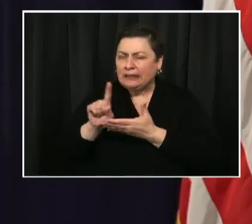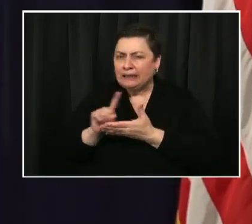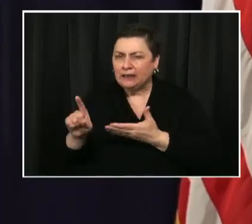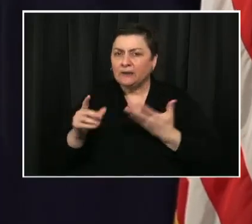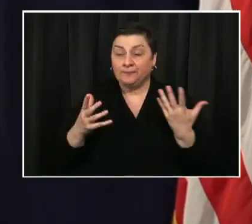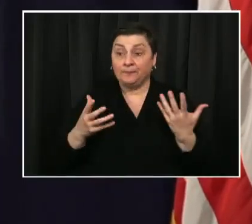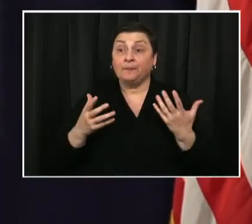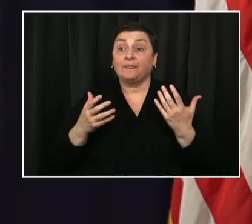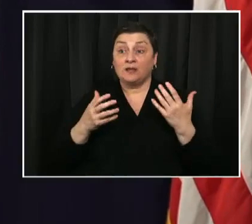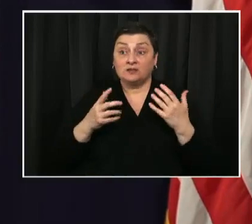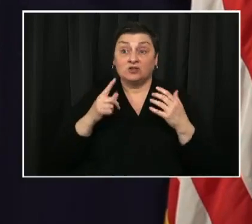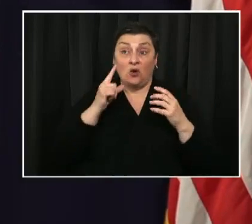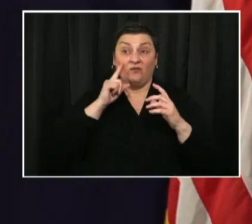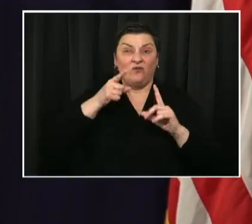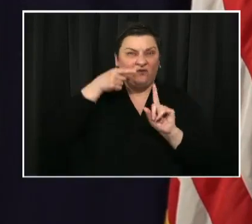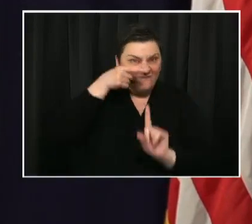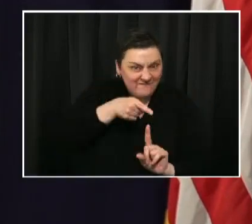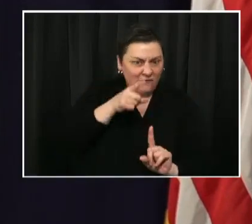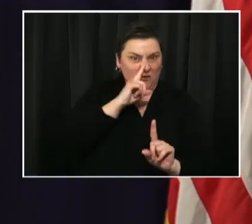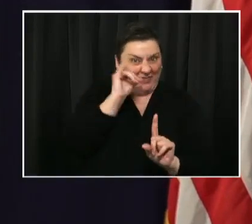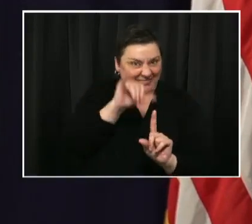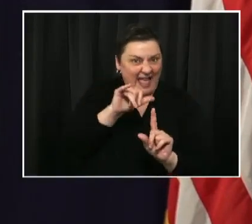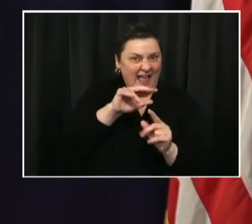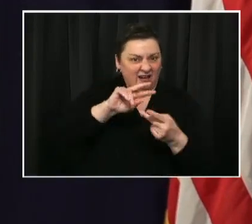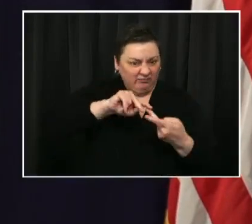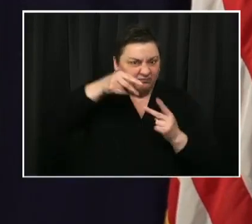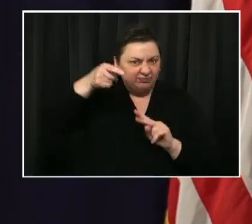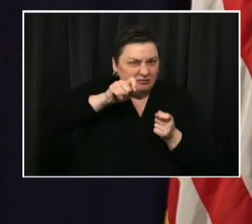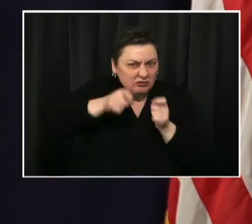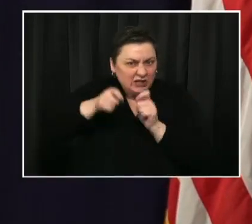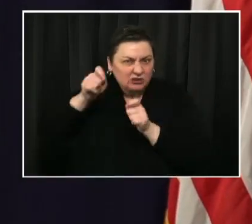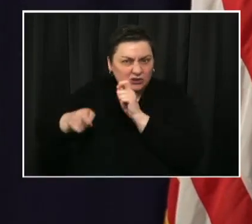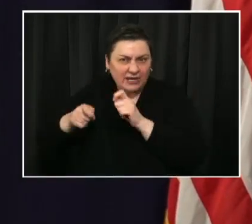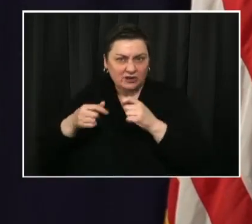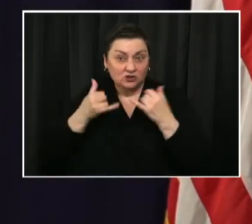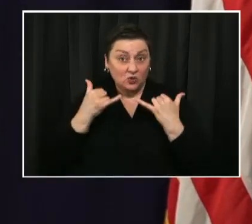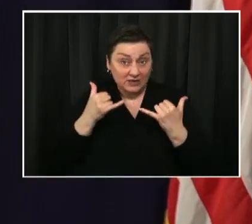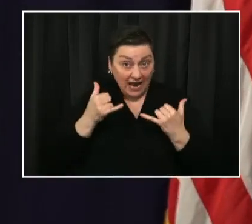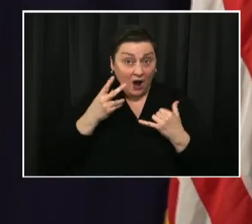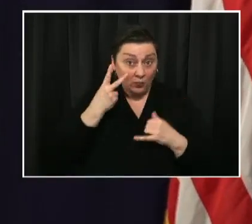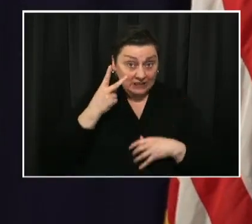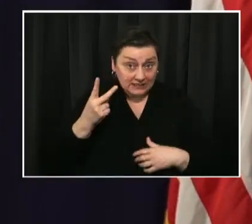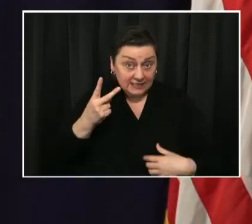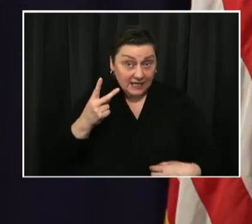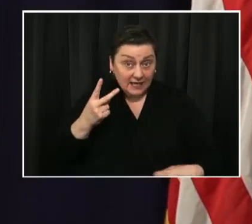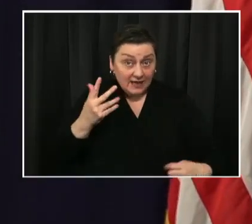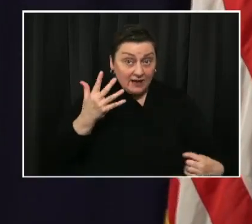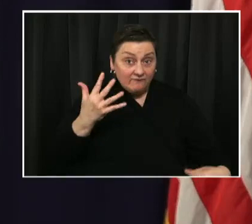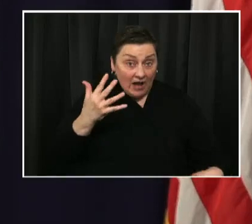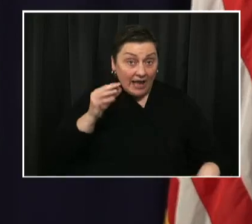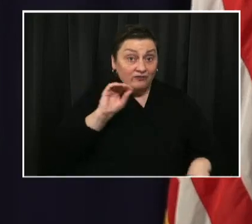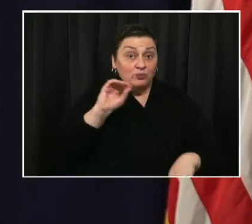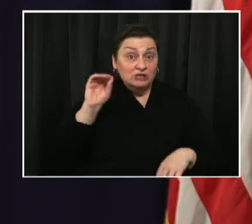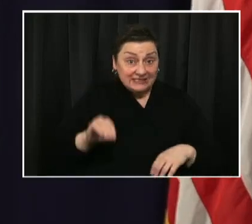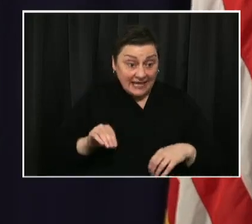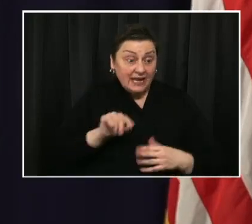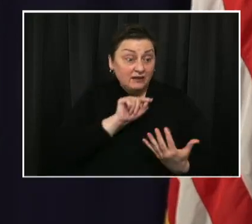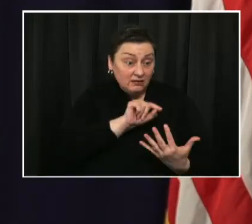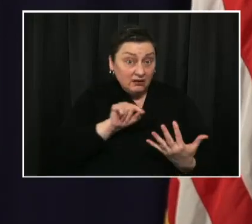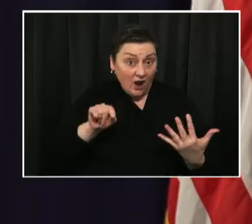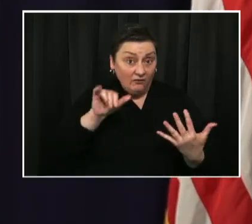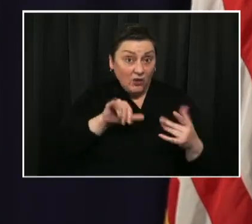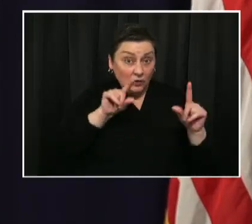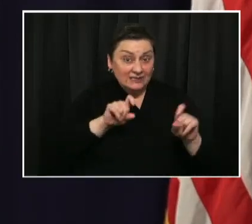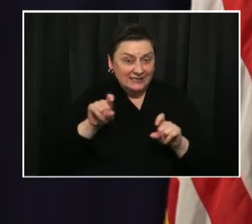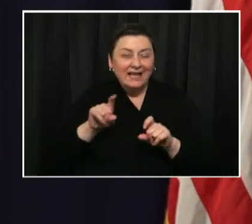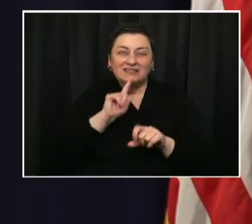that, we're able to now meet our goal, which has been 5% of positive specimens in the state being sequenced. So as we've been